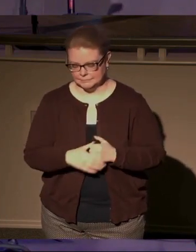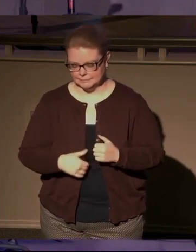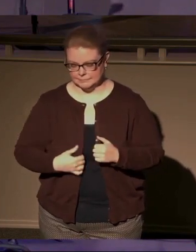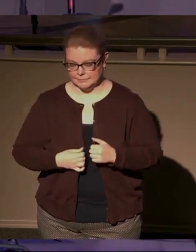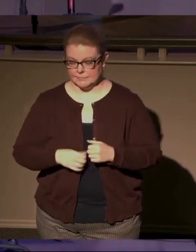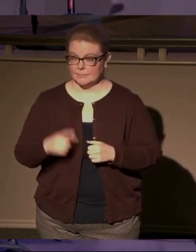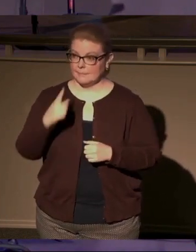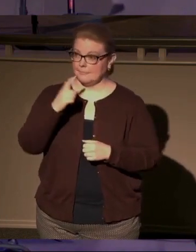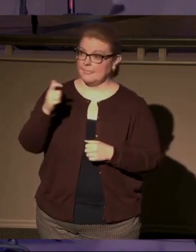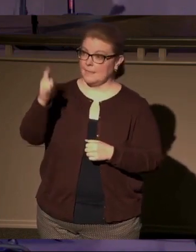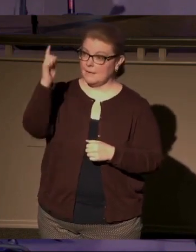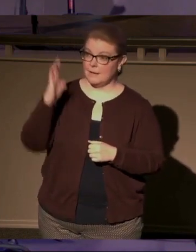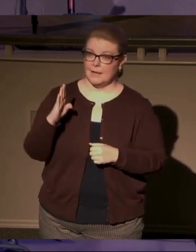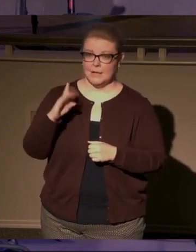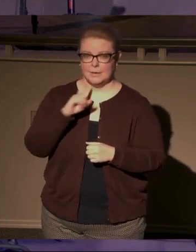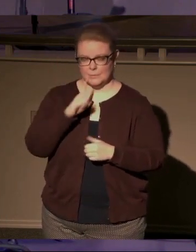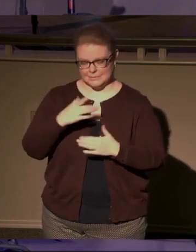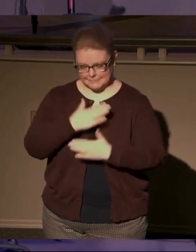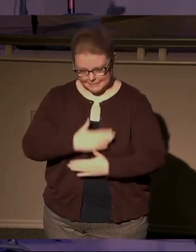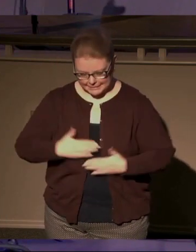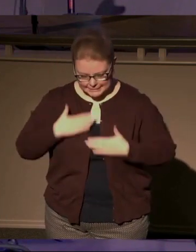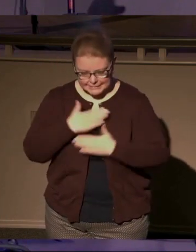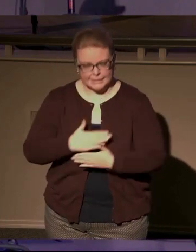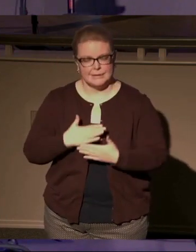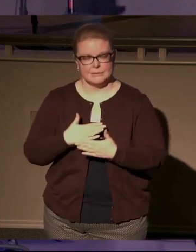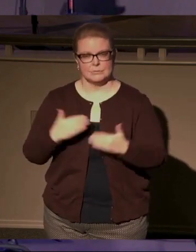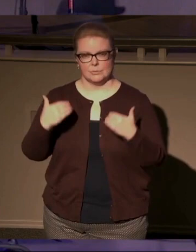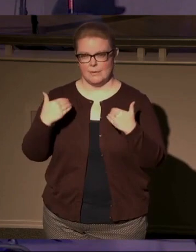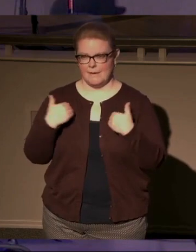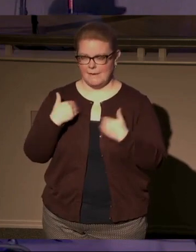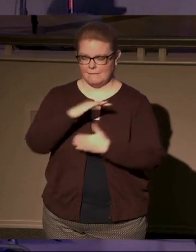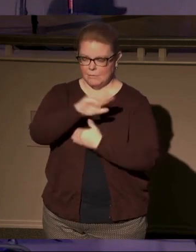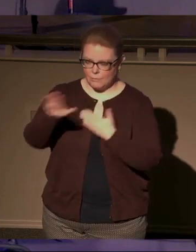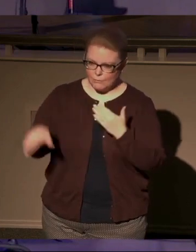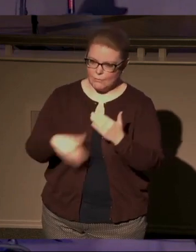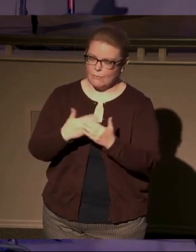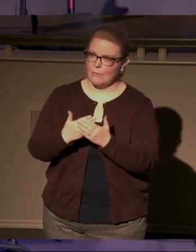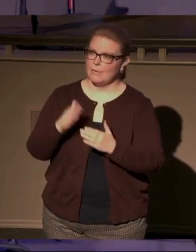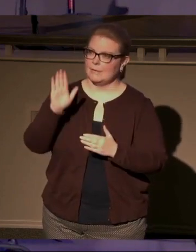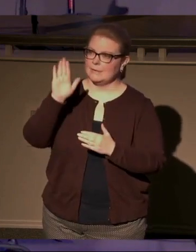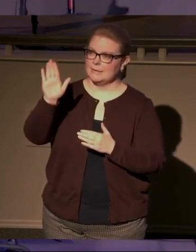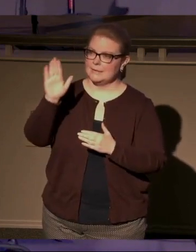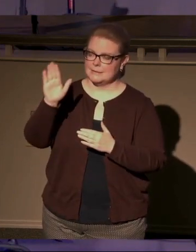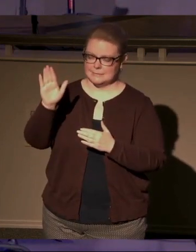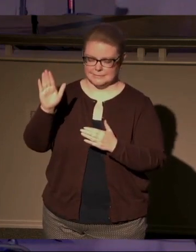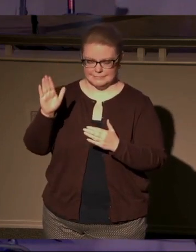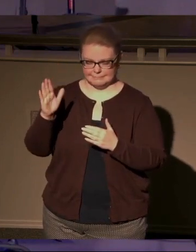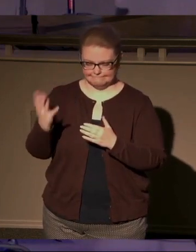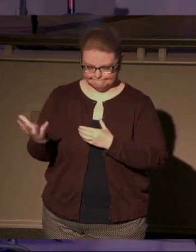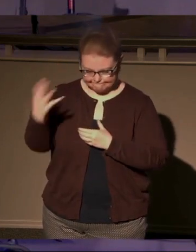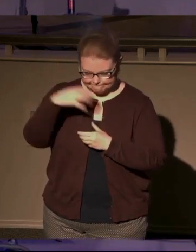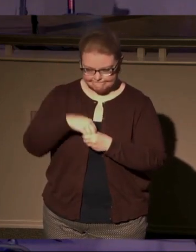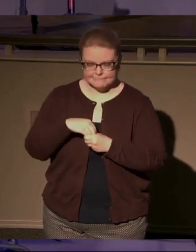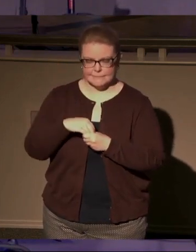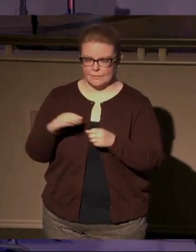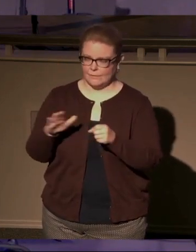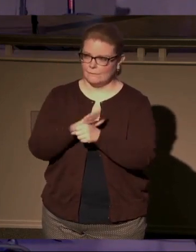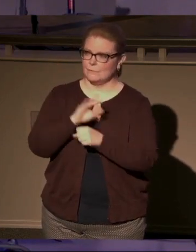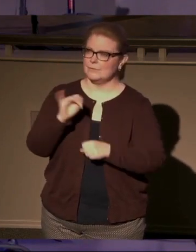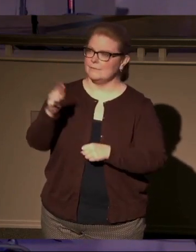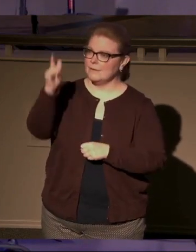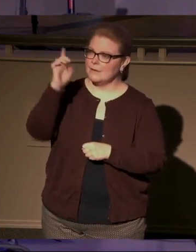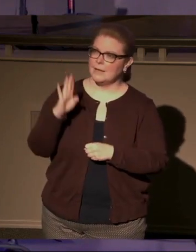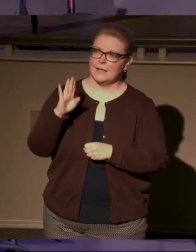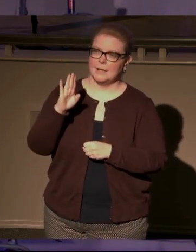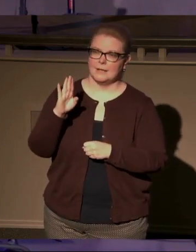For God was pleased to have all his fullness, all the fullness of God